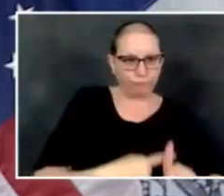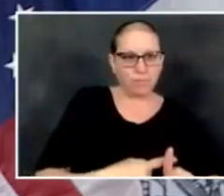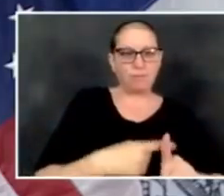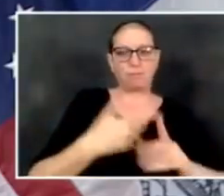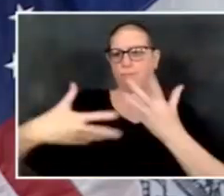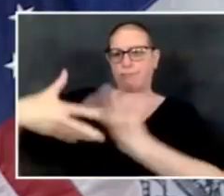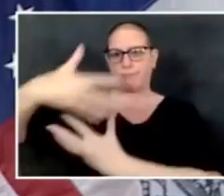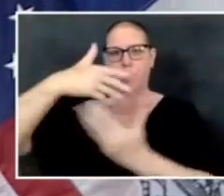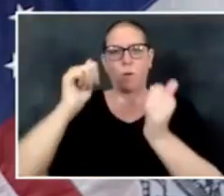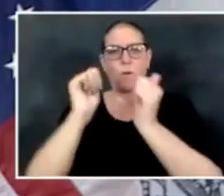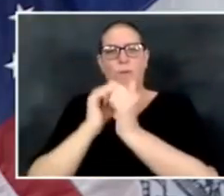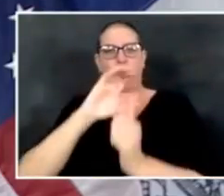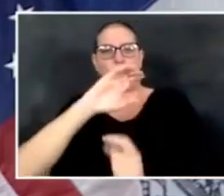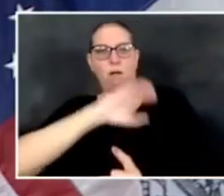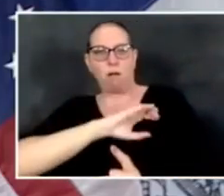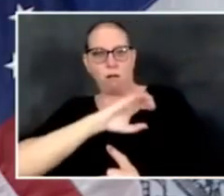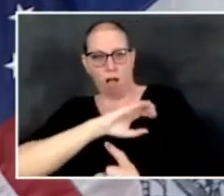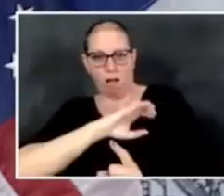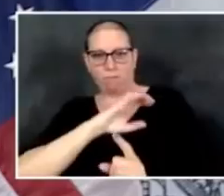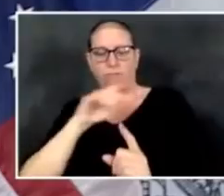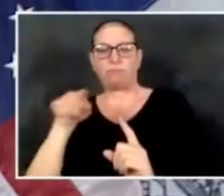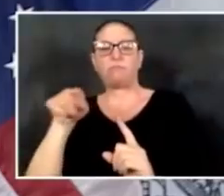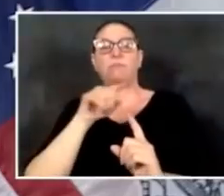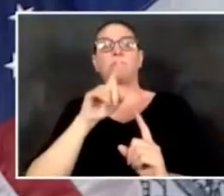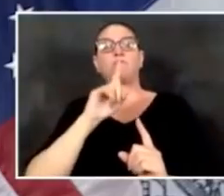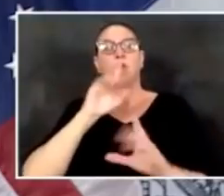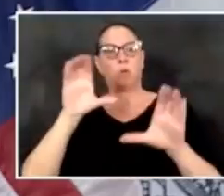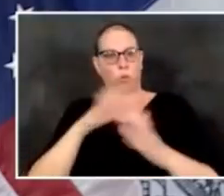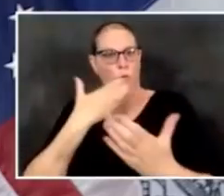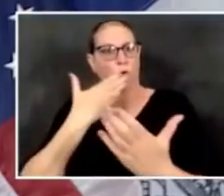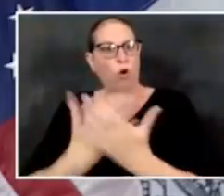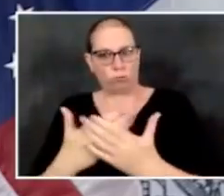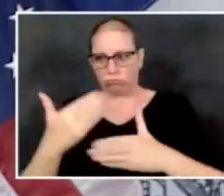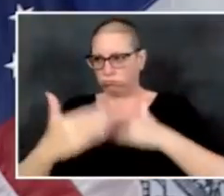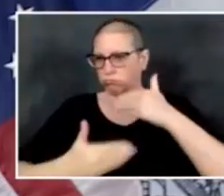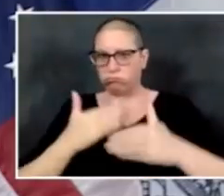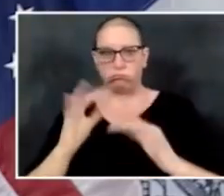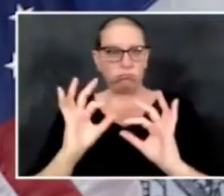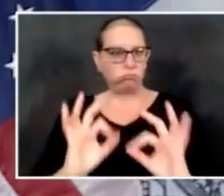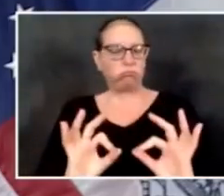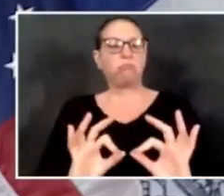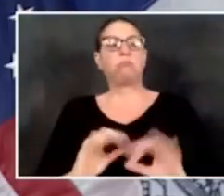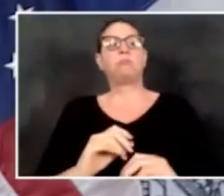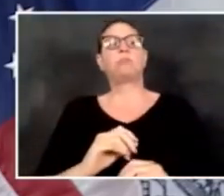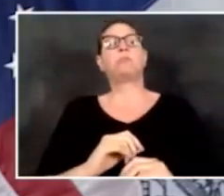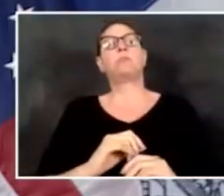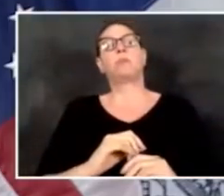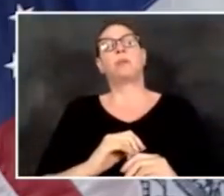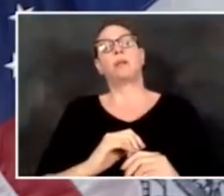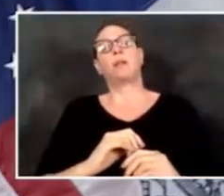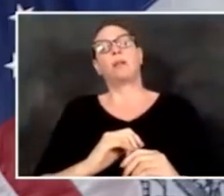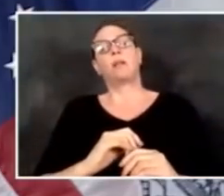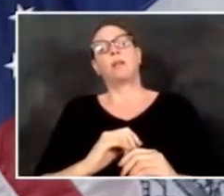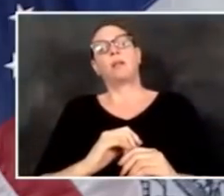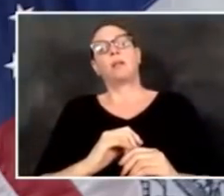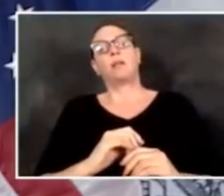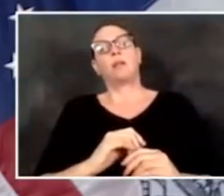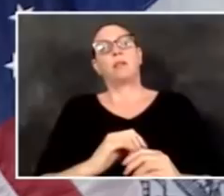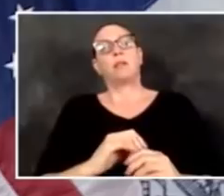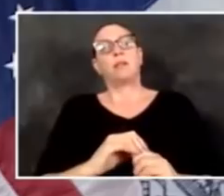where the NYPD went and made sure that people were practicing social distancing. When enforcement was necessary,